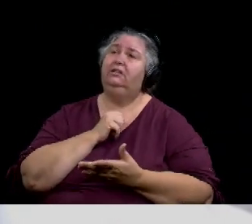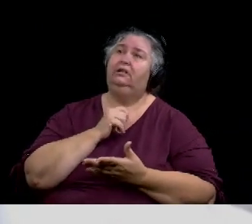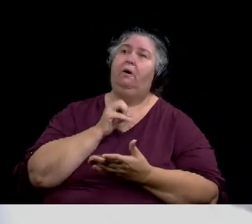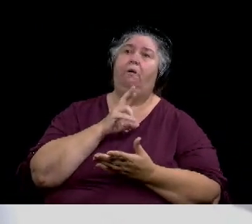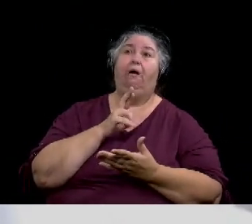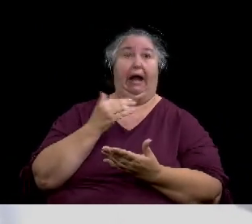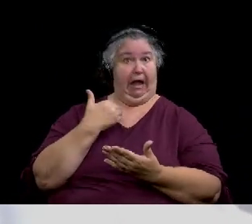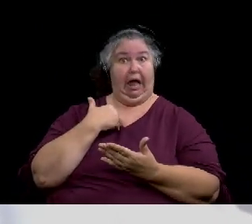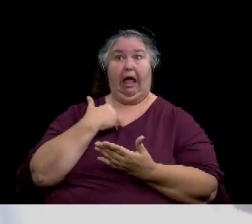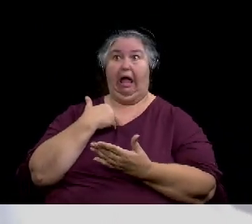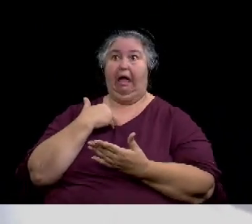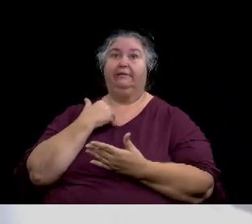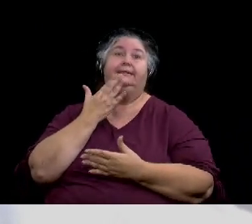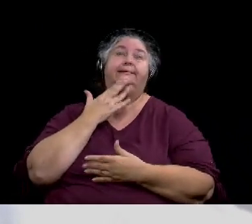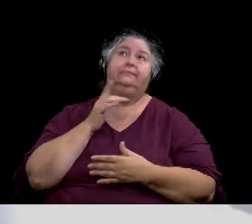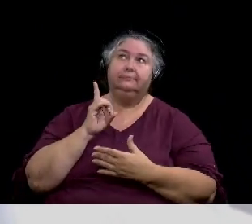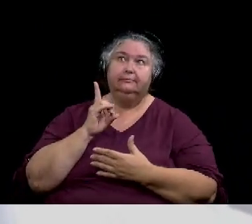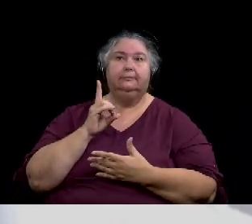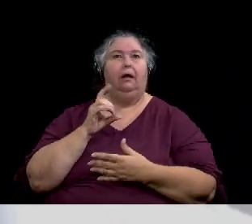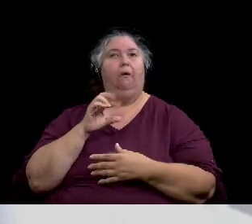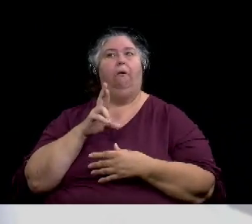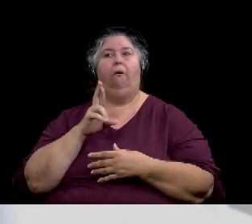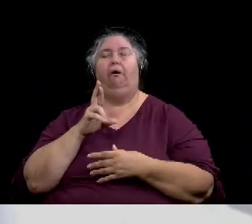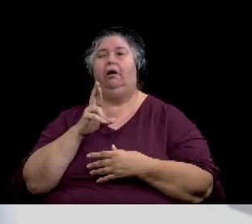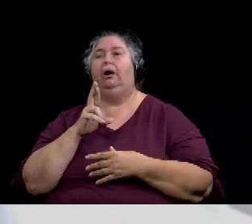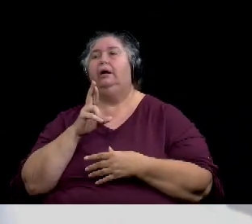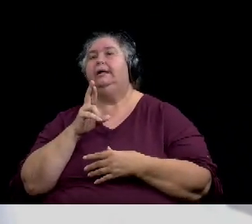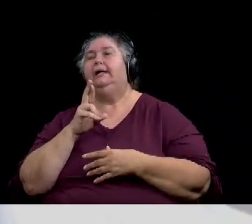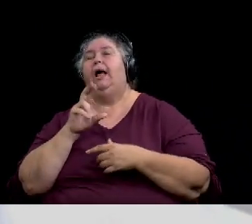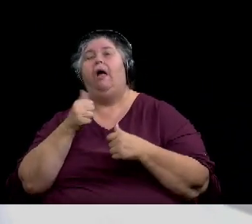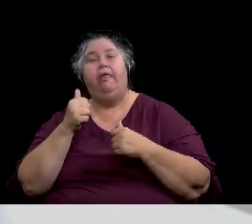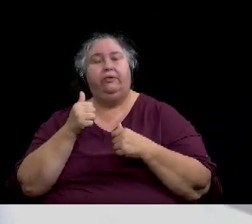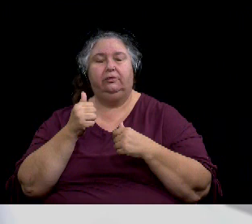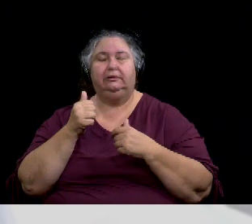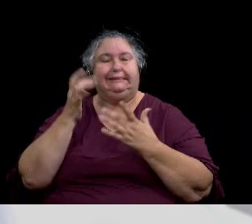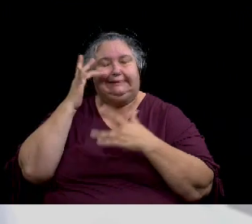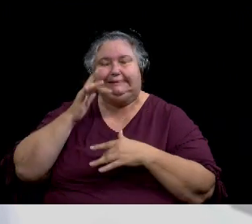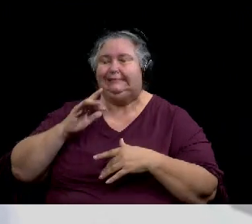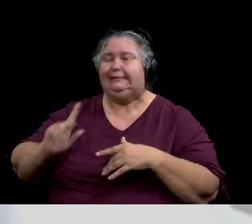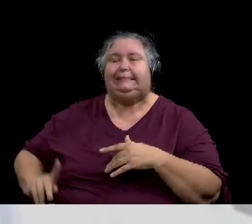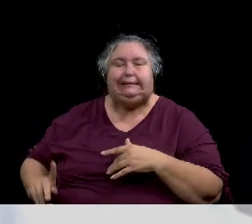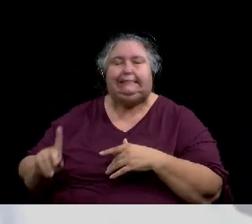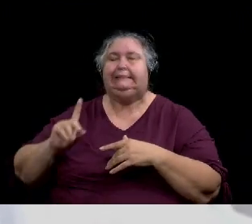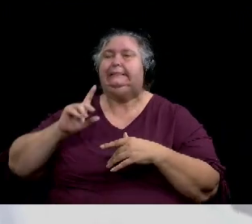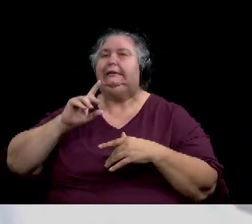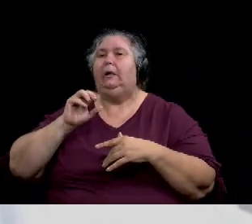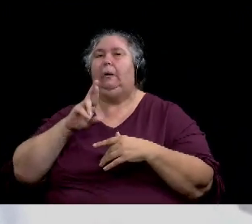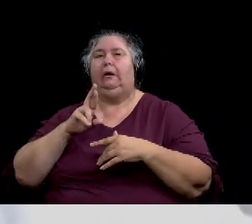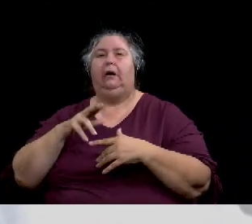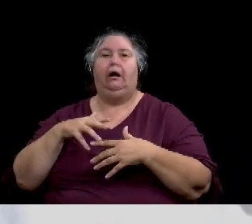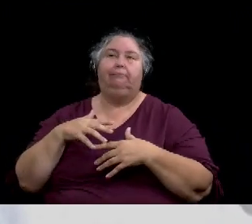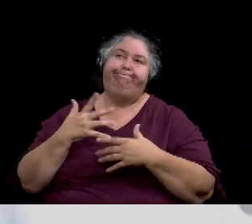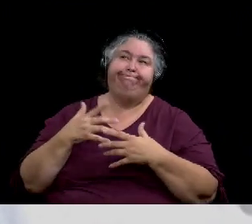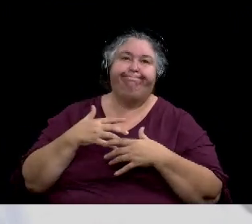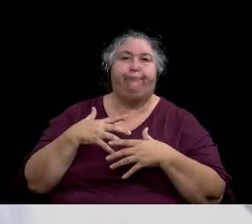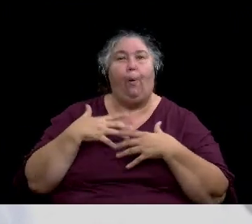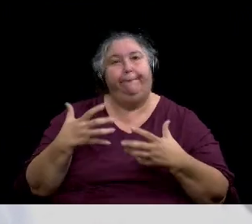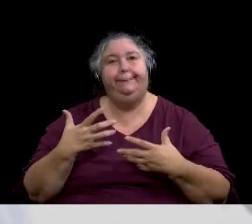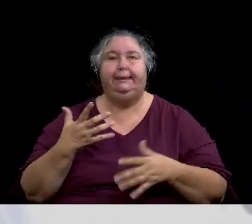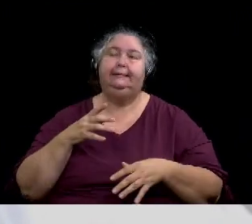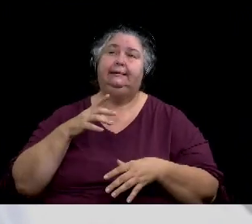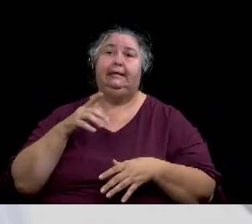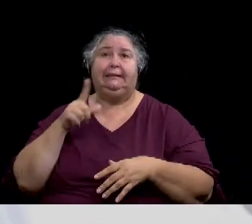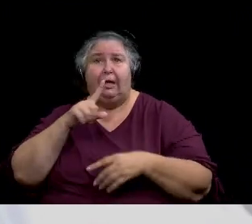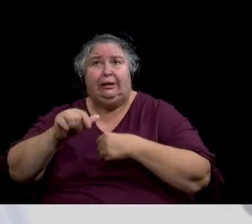have diabetes or cirrhosis or kidney disease, or who are obese, who are at